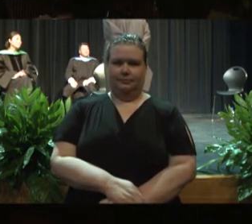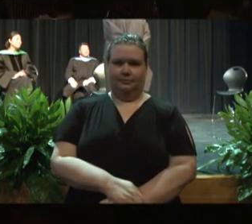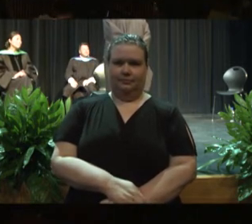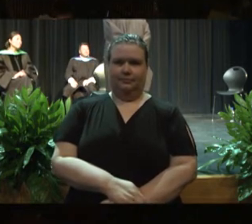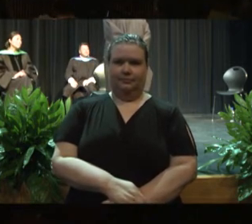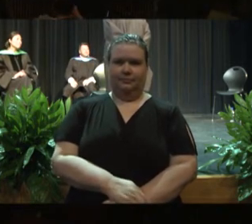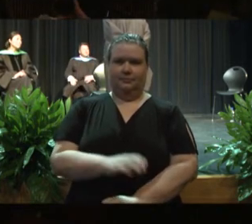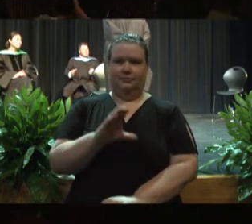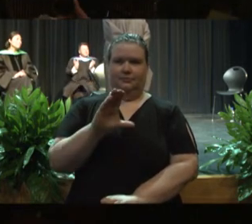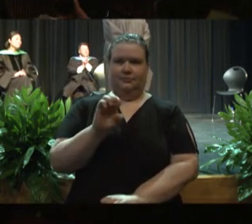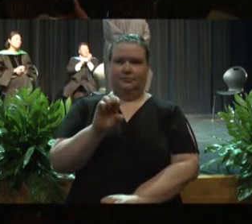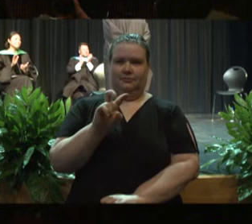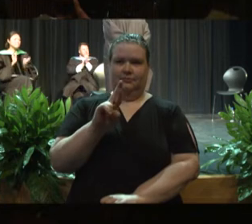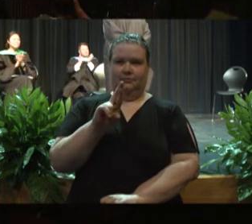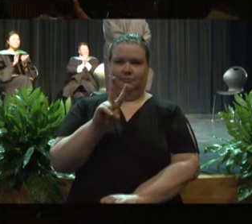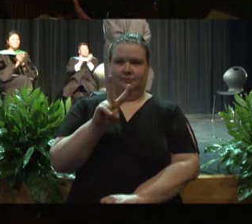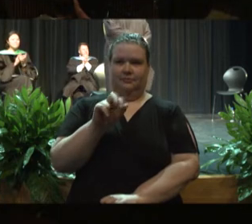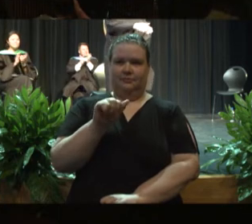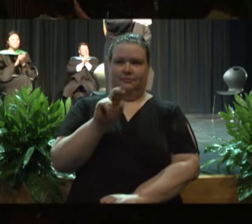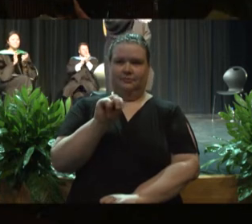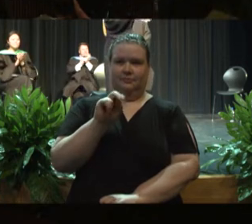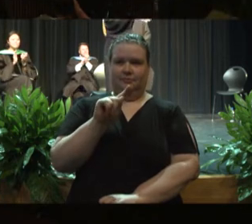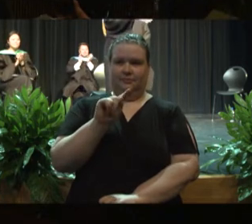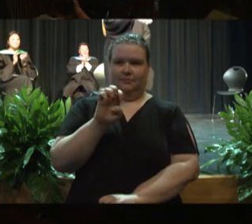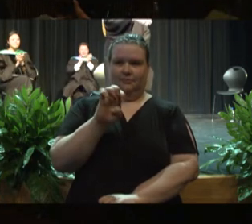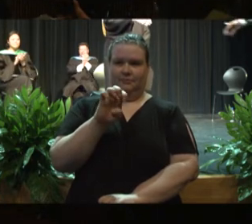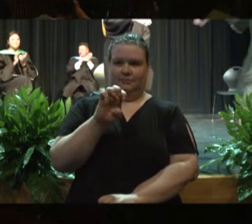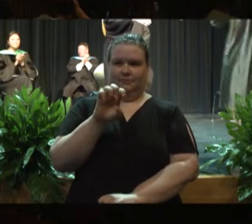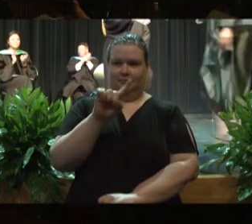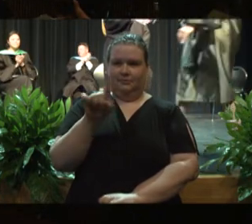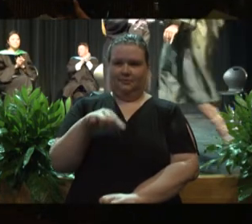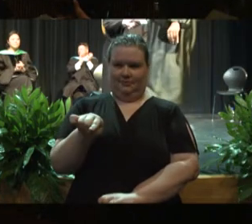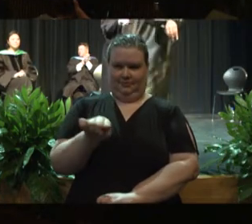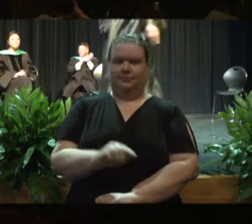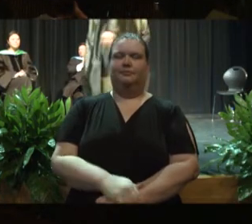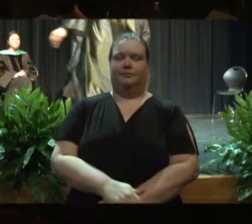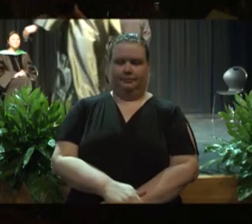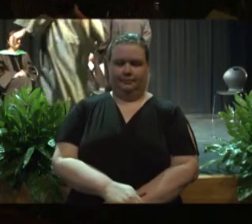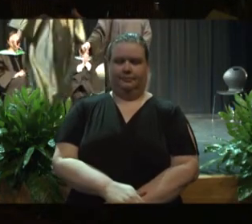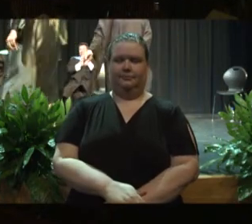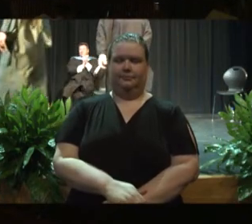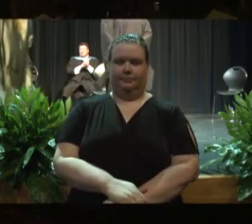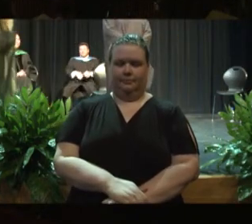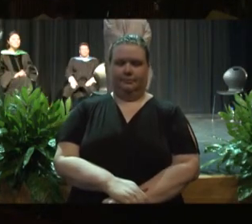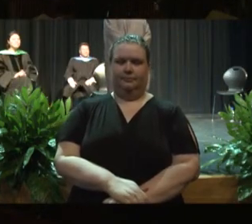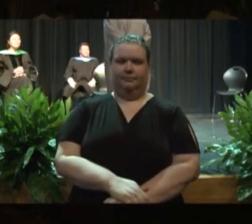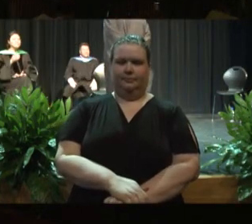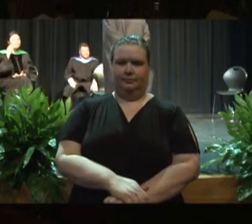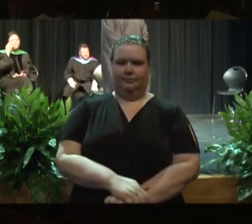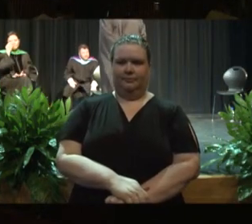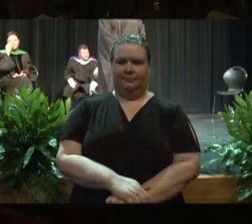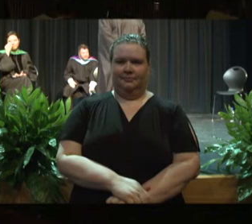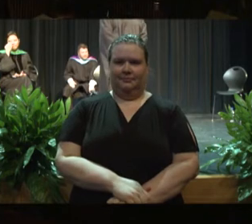Congratulations. Ileana Yvonne Cervantes.